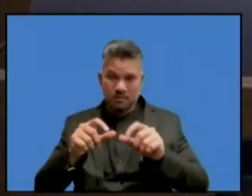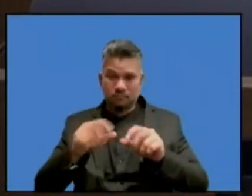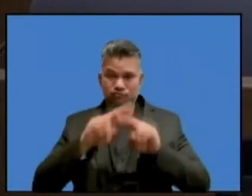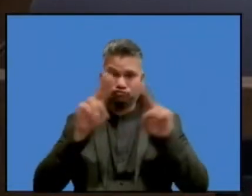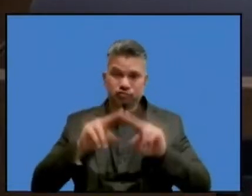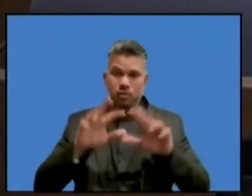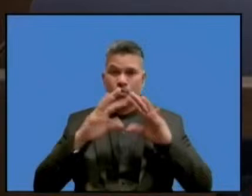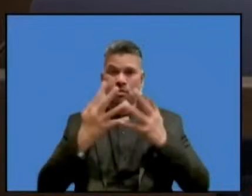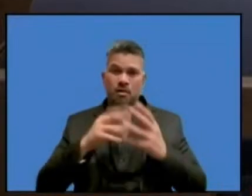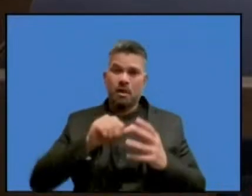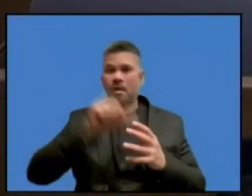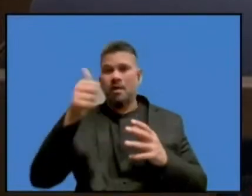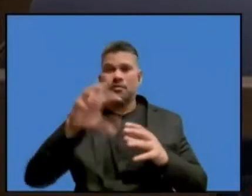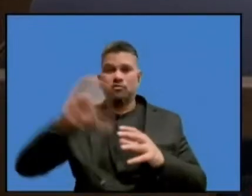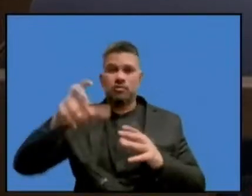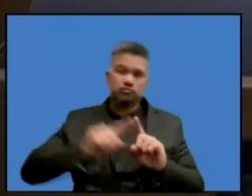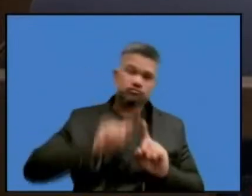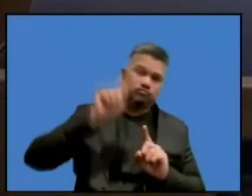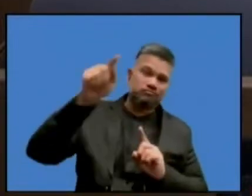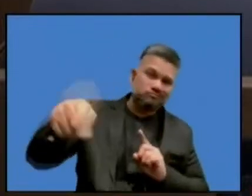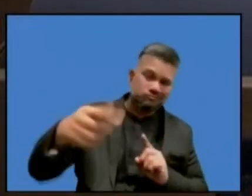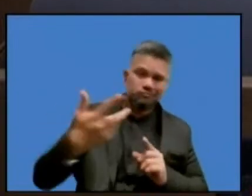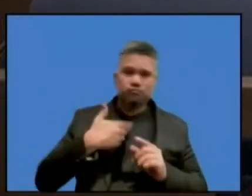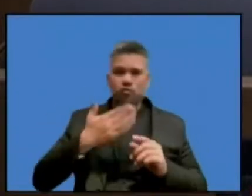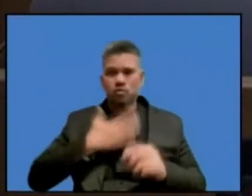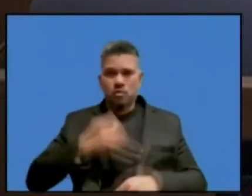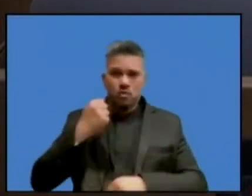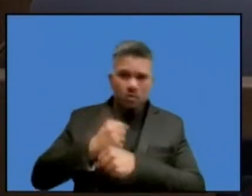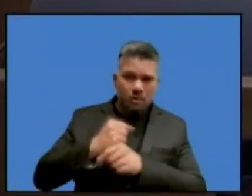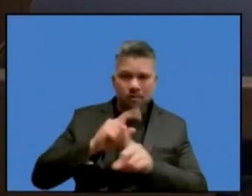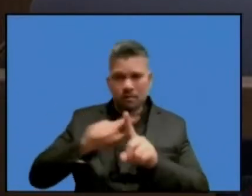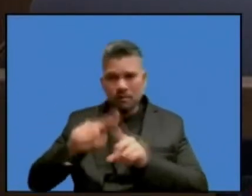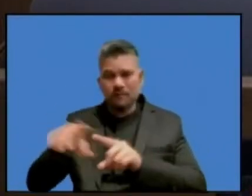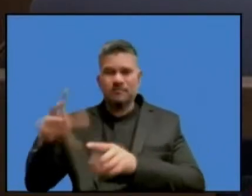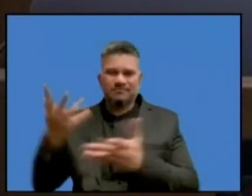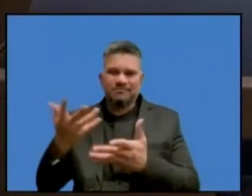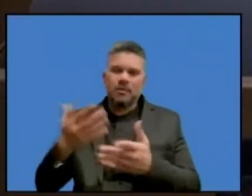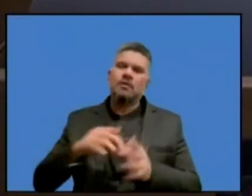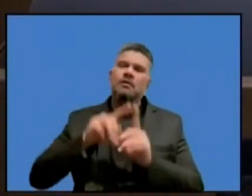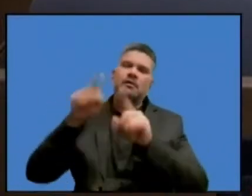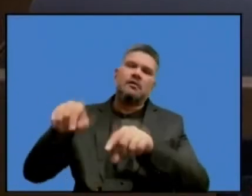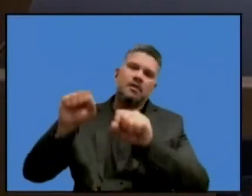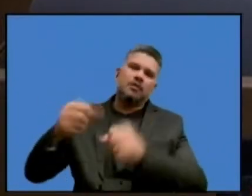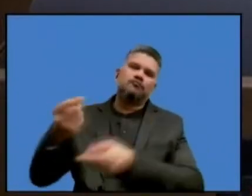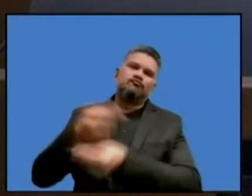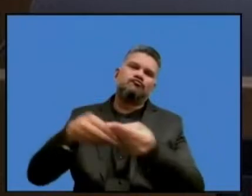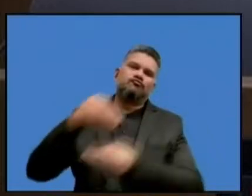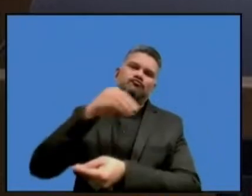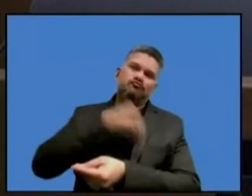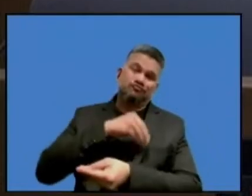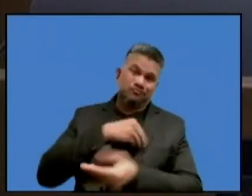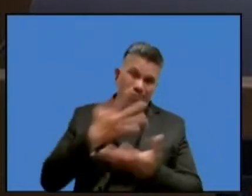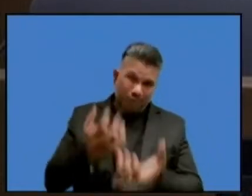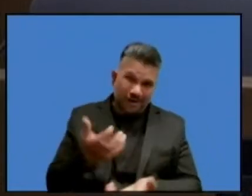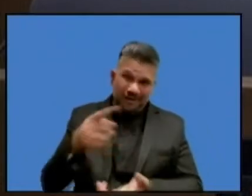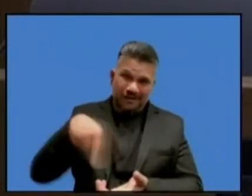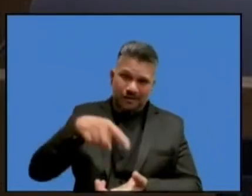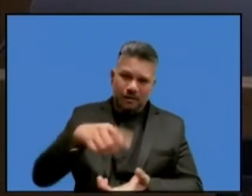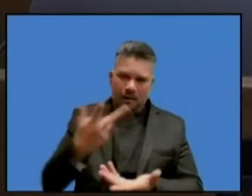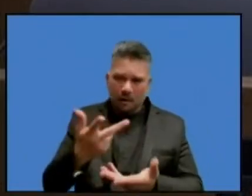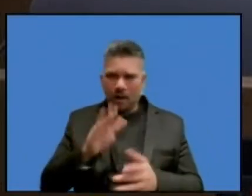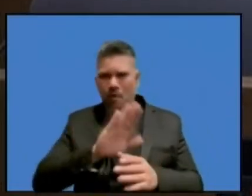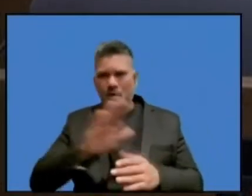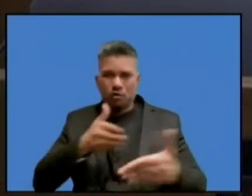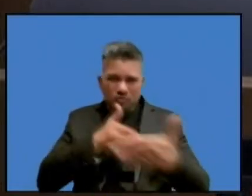career opportunities and enhanced economic prospects. By addressing the challenges faced by young migrants and implementing